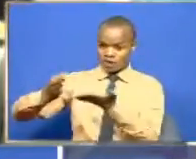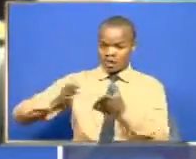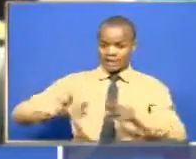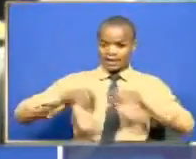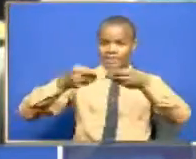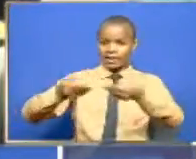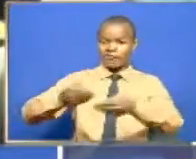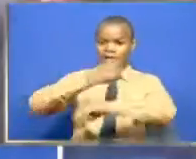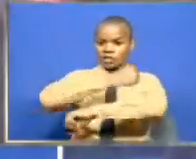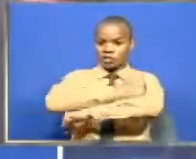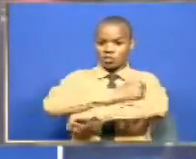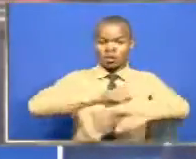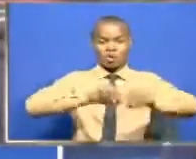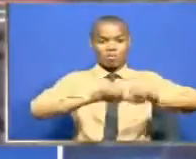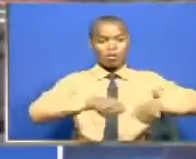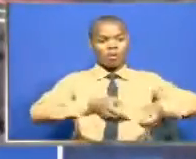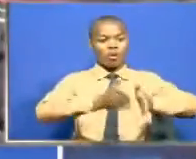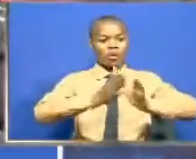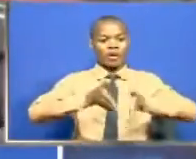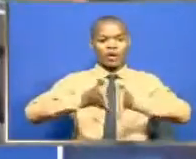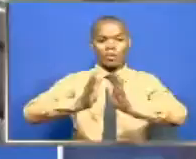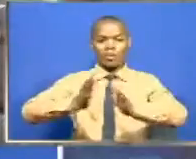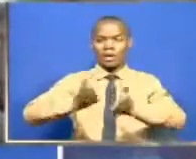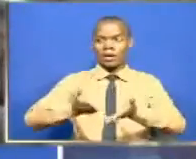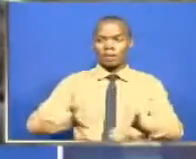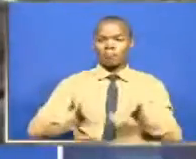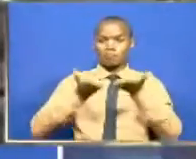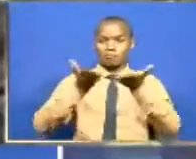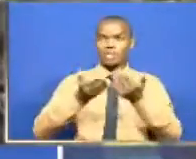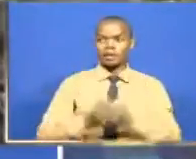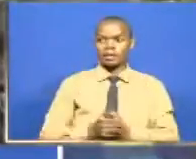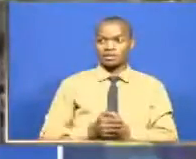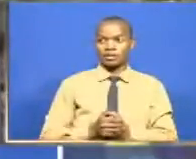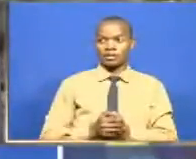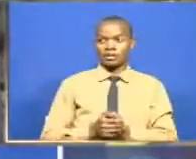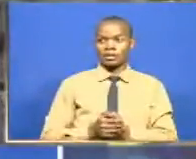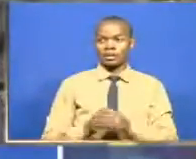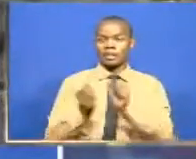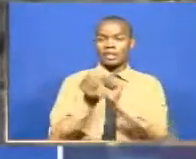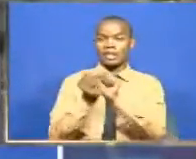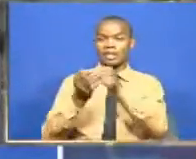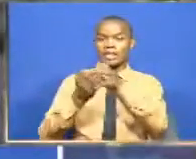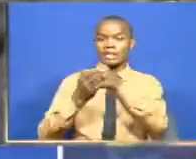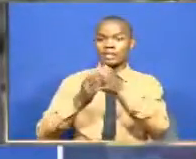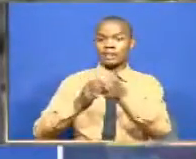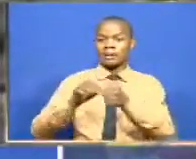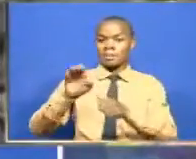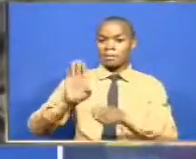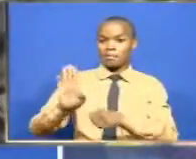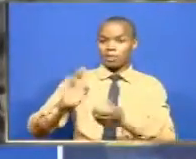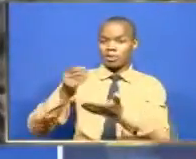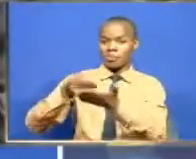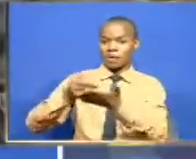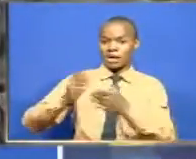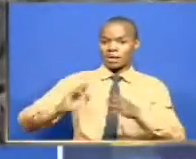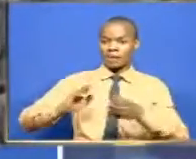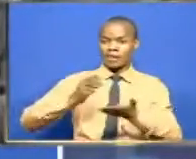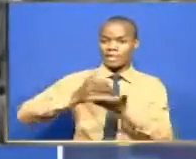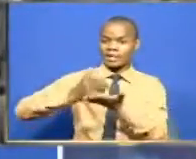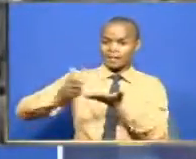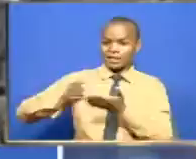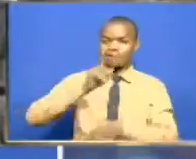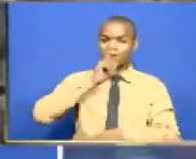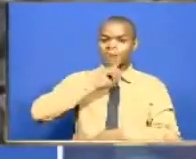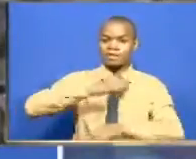expand the facilities. I would want to report that we have released 19 billion shillings to our schools, 14.9